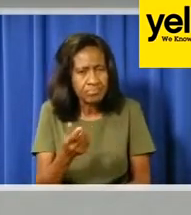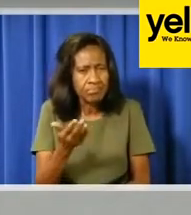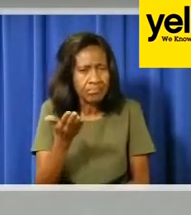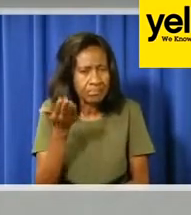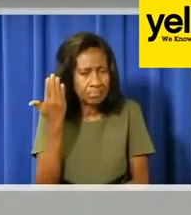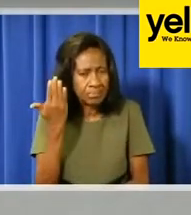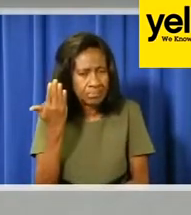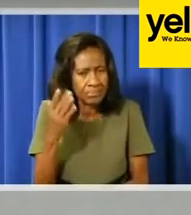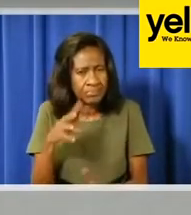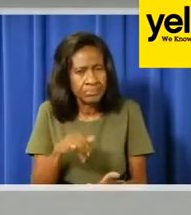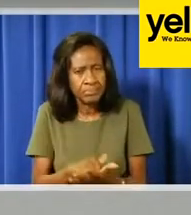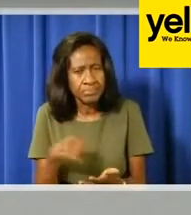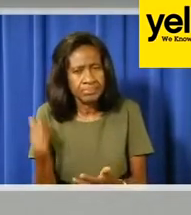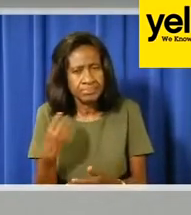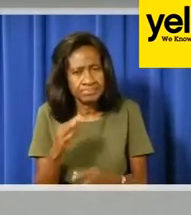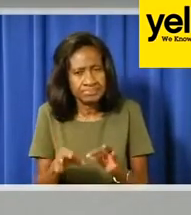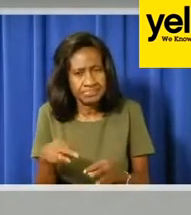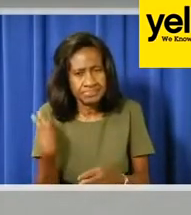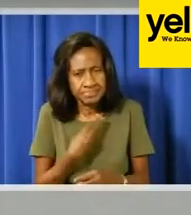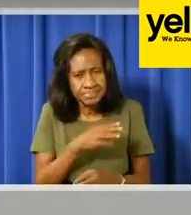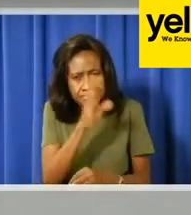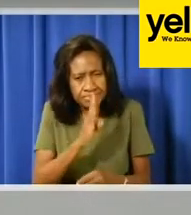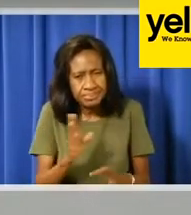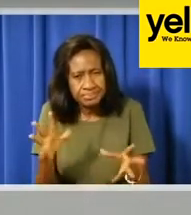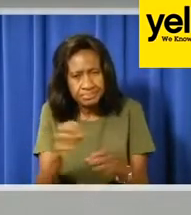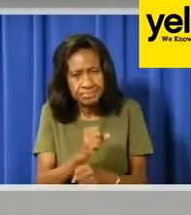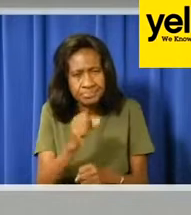to an 80% target,